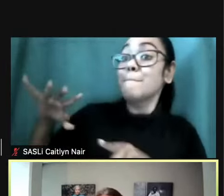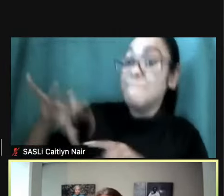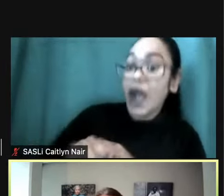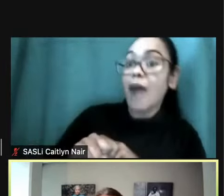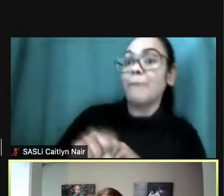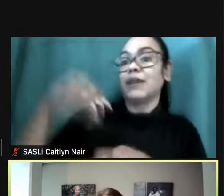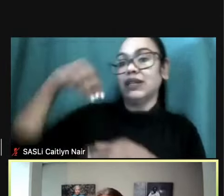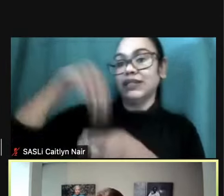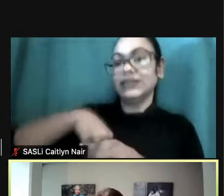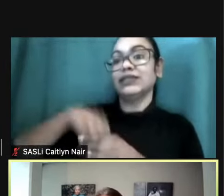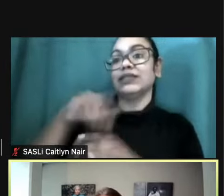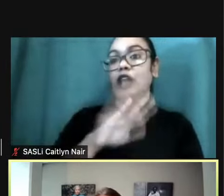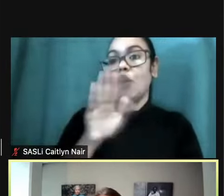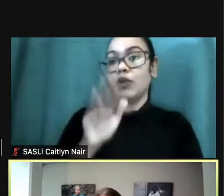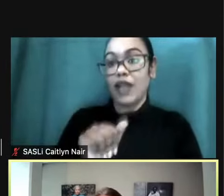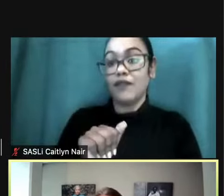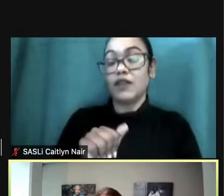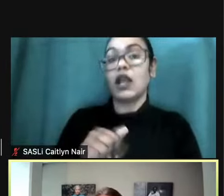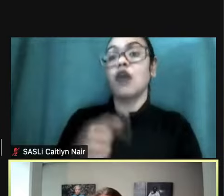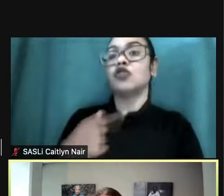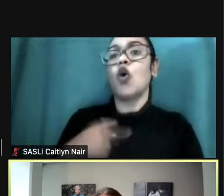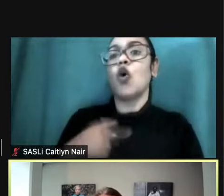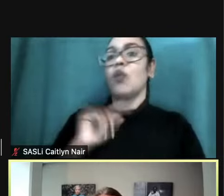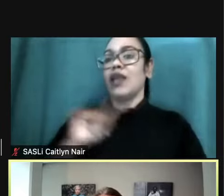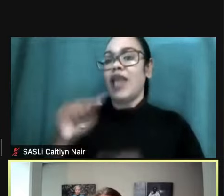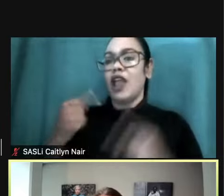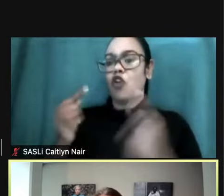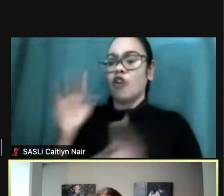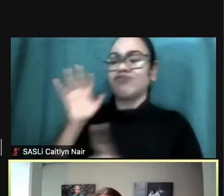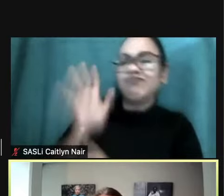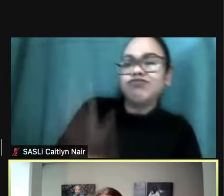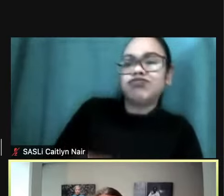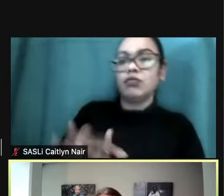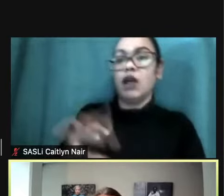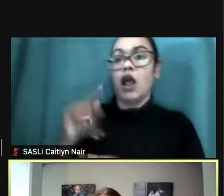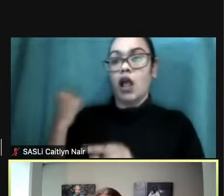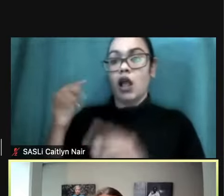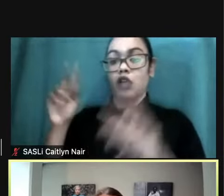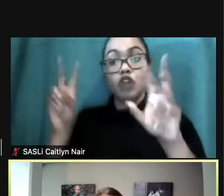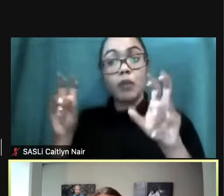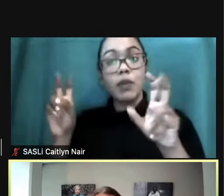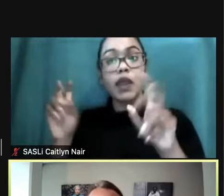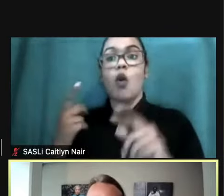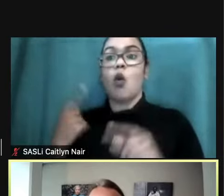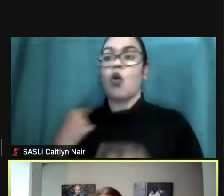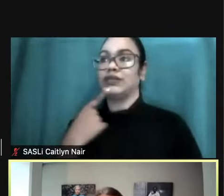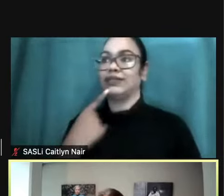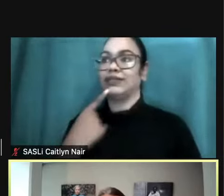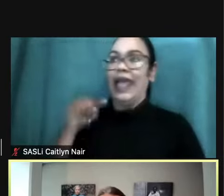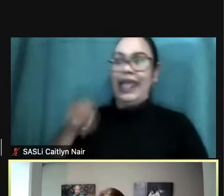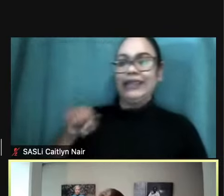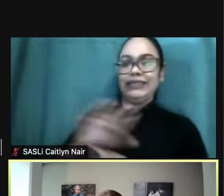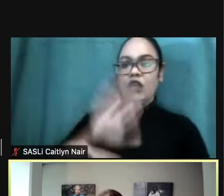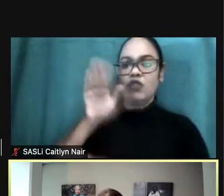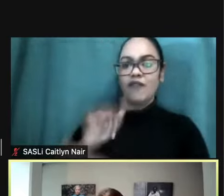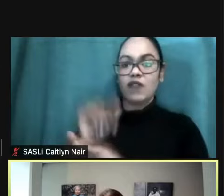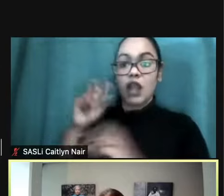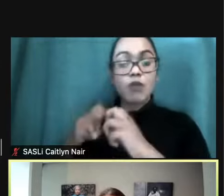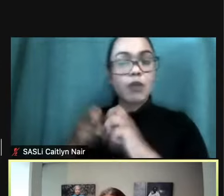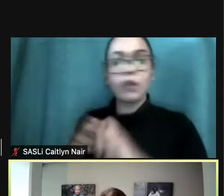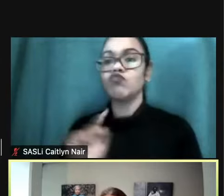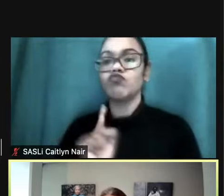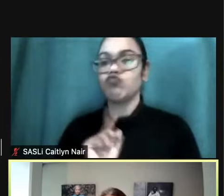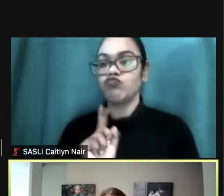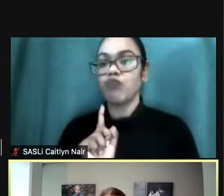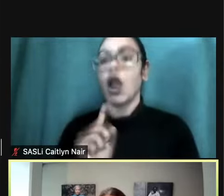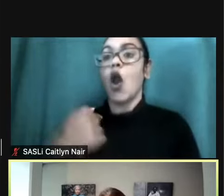any country name for discrimination, but also to avoid other countries to come public that. This lineage, which